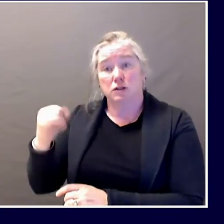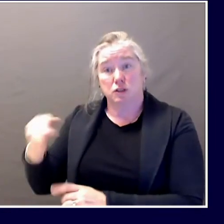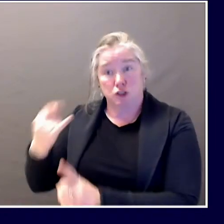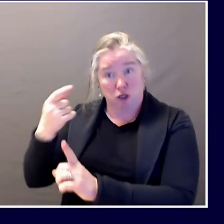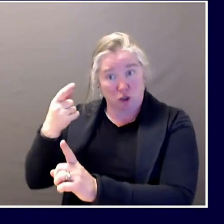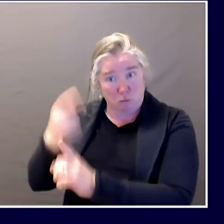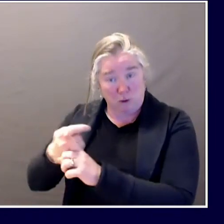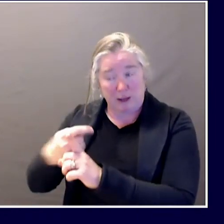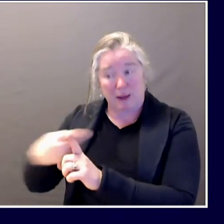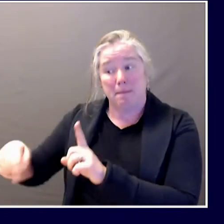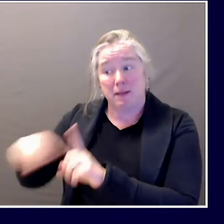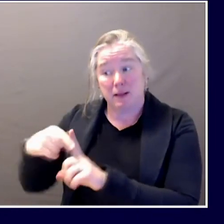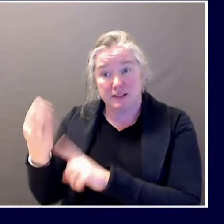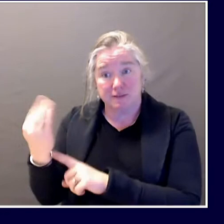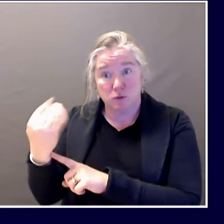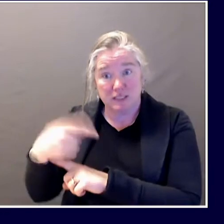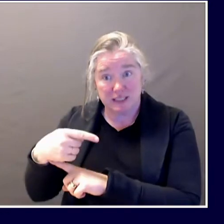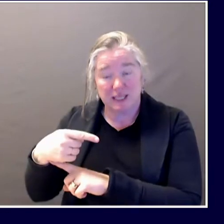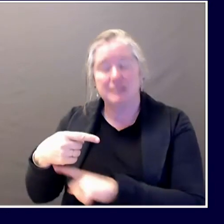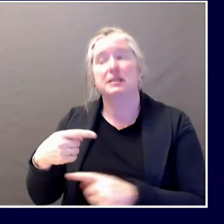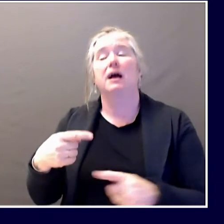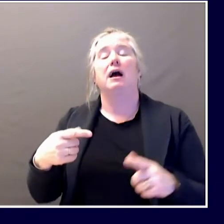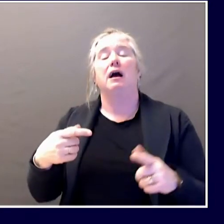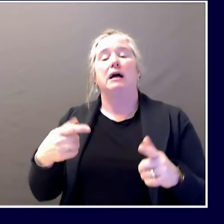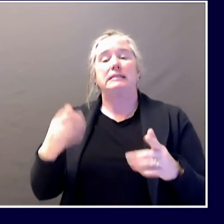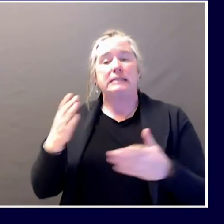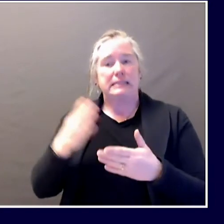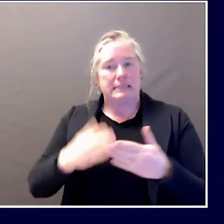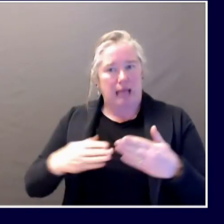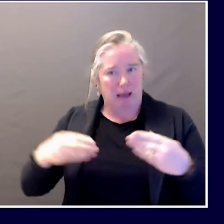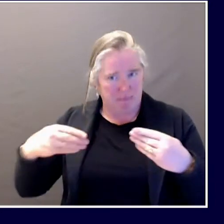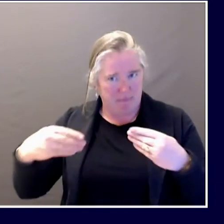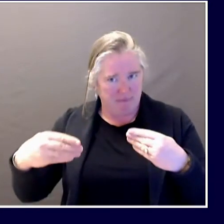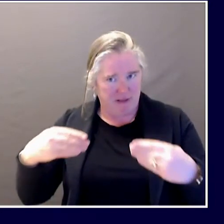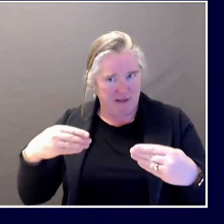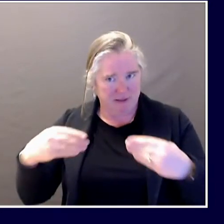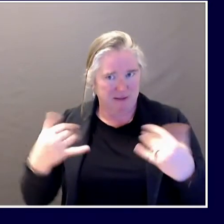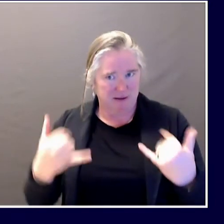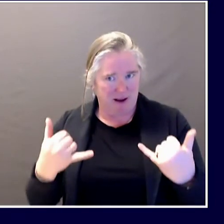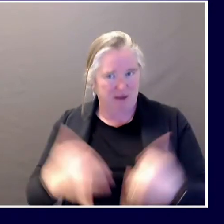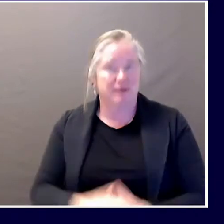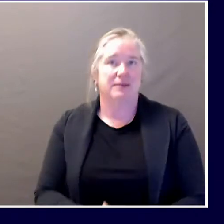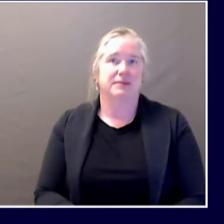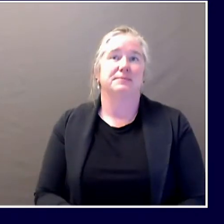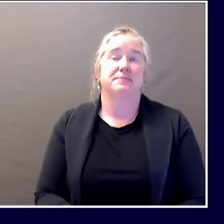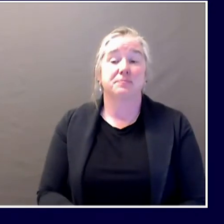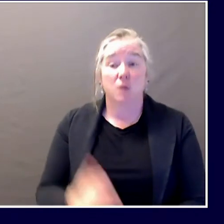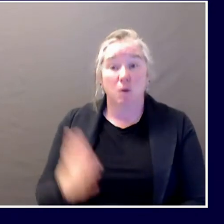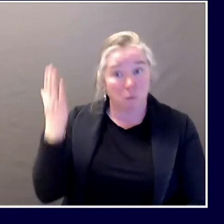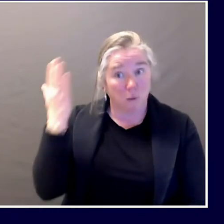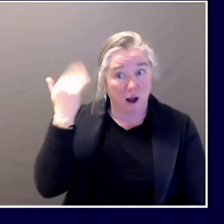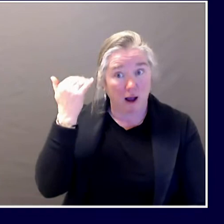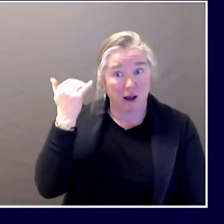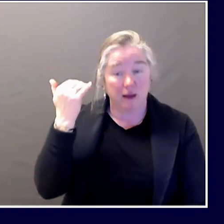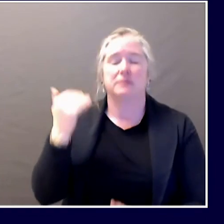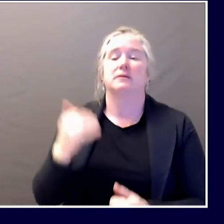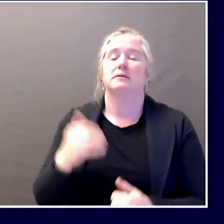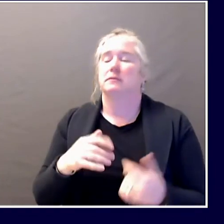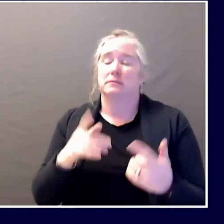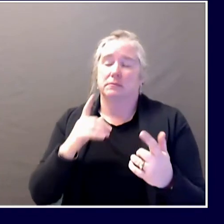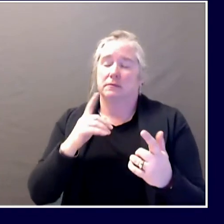Why? Well, the things I'm going to talk about in a moment are made possible by the spectacular